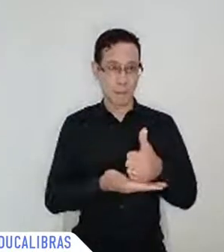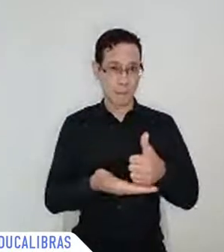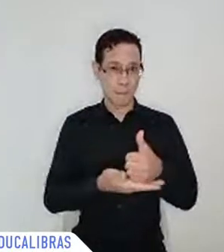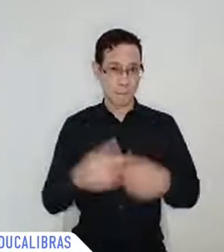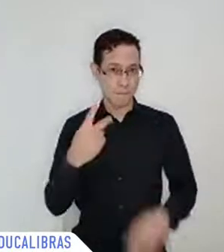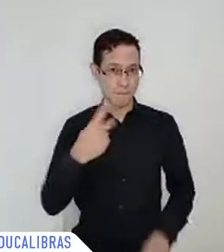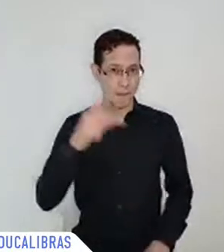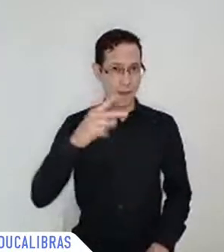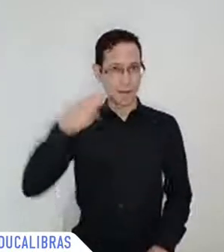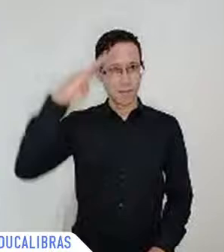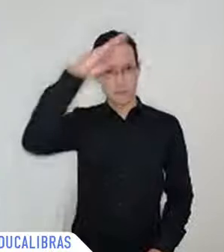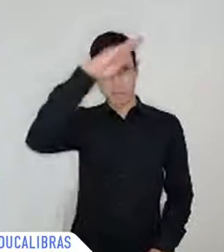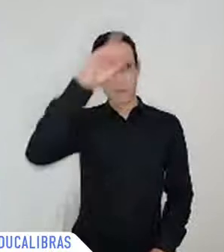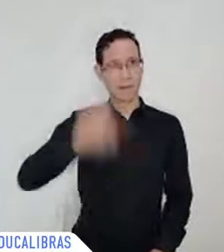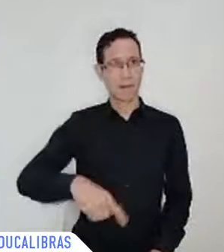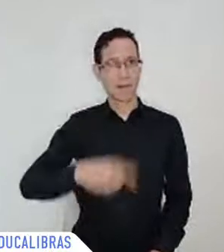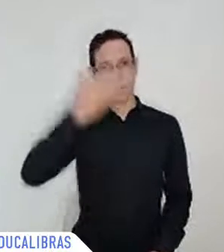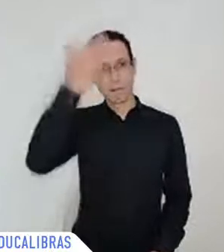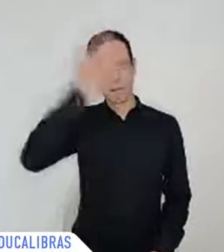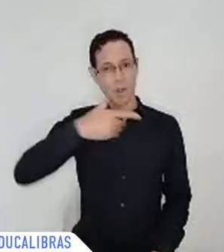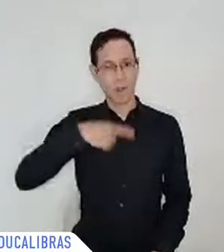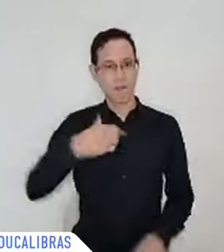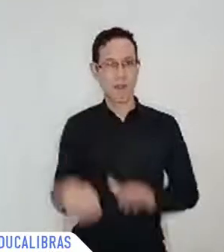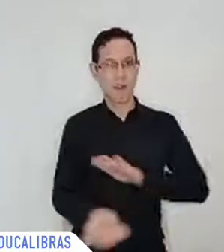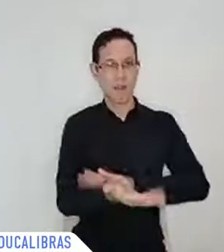actions during COVID, is so important.